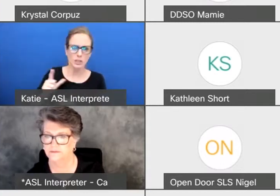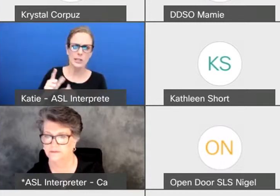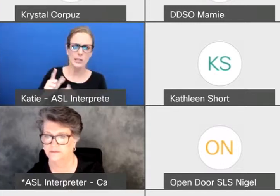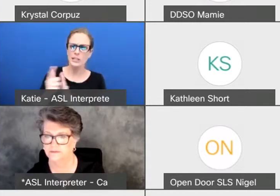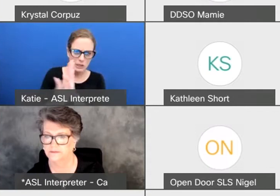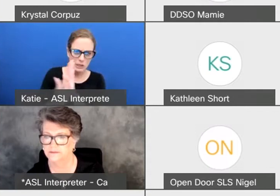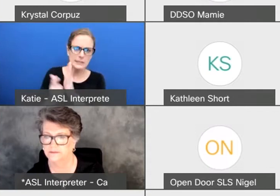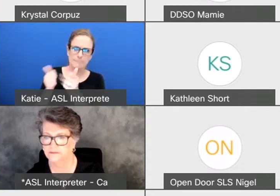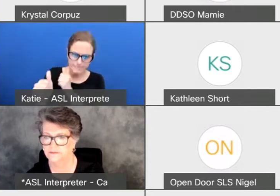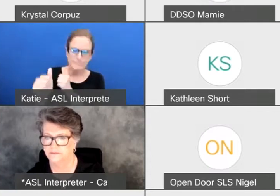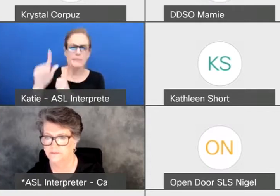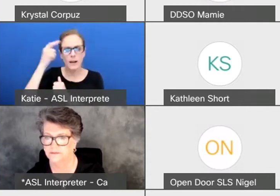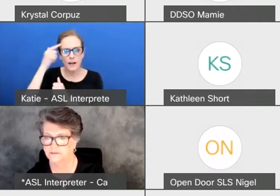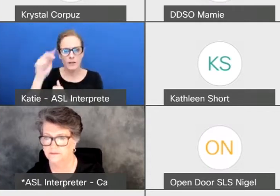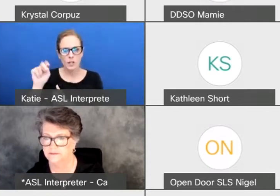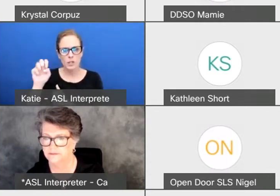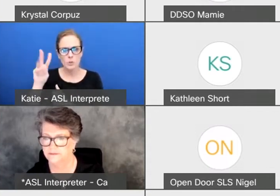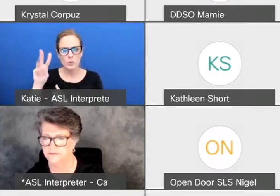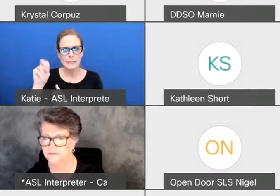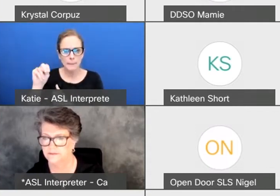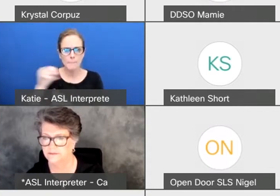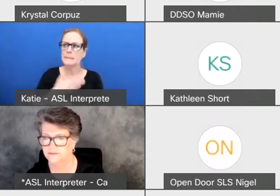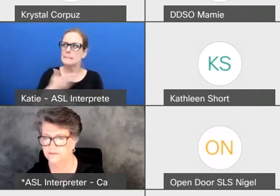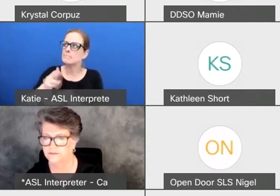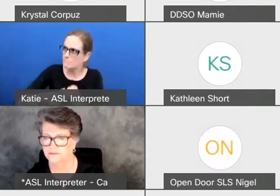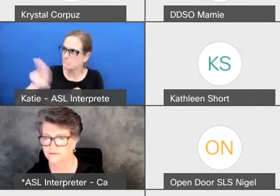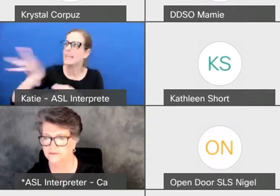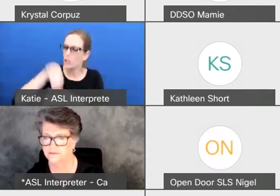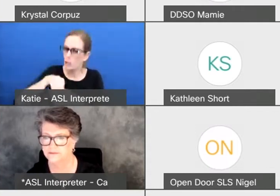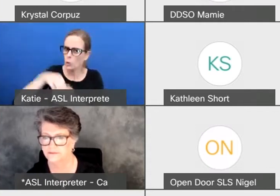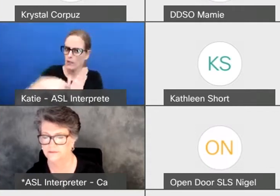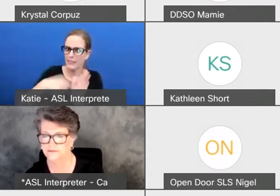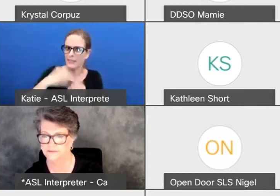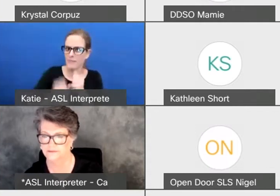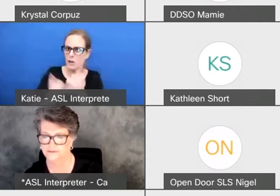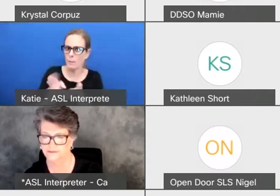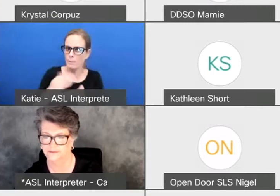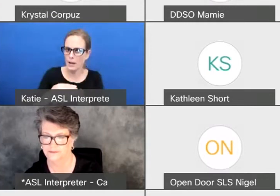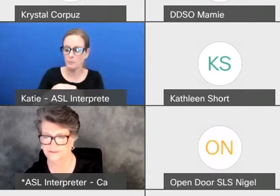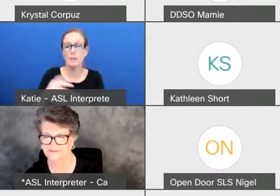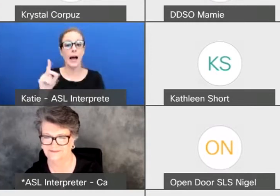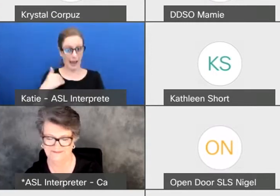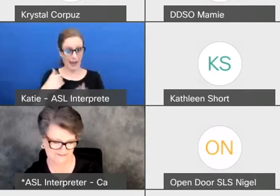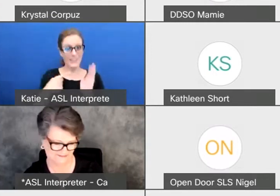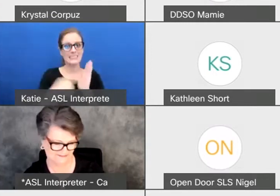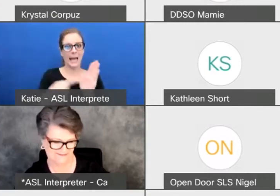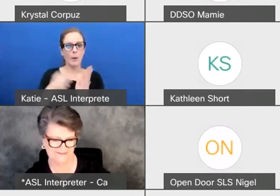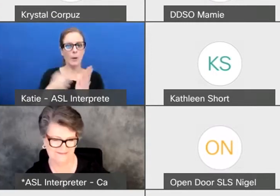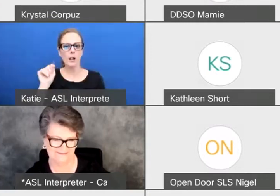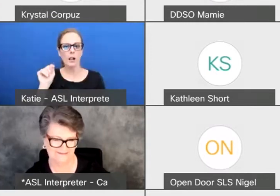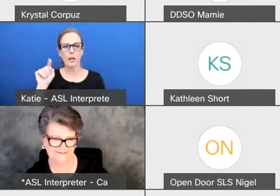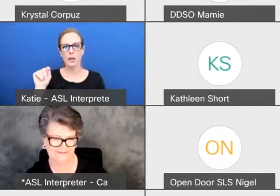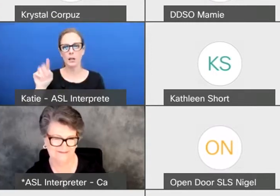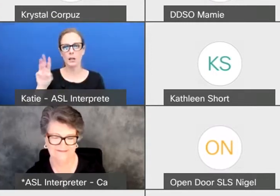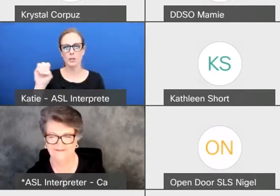and for Governor Newsom to include this proposal in the final budget. And I do have a sample tweet here that they provided